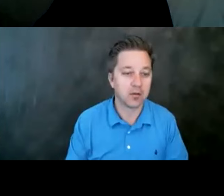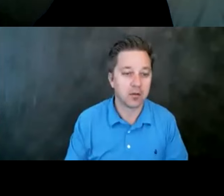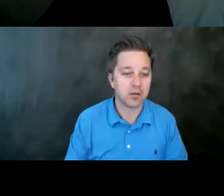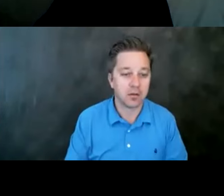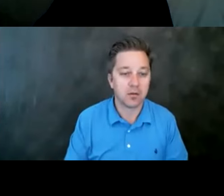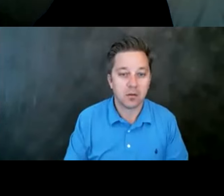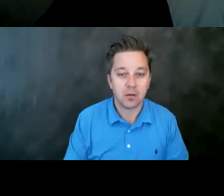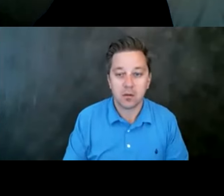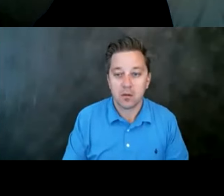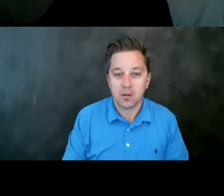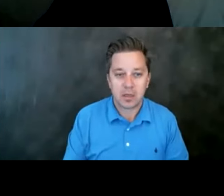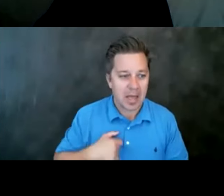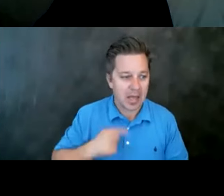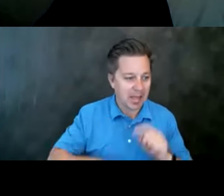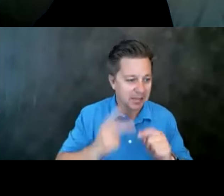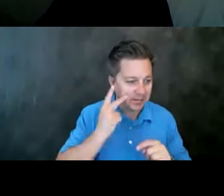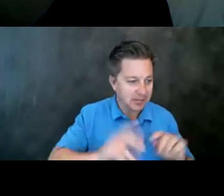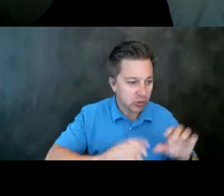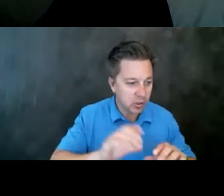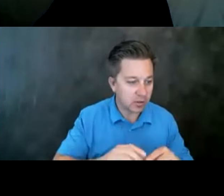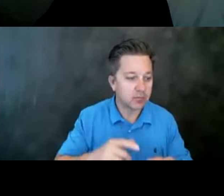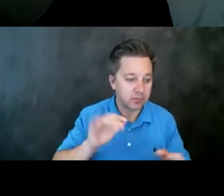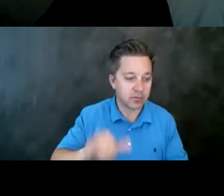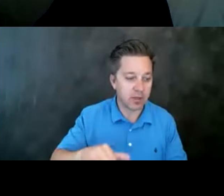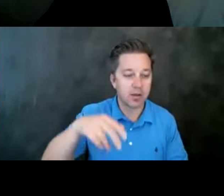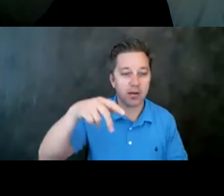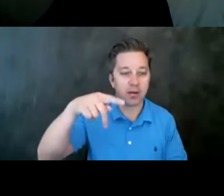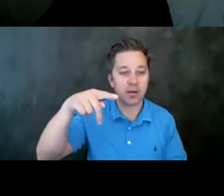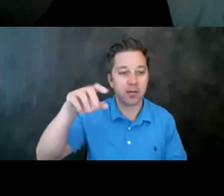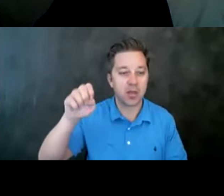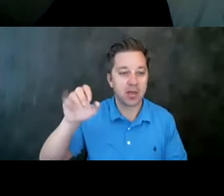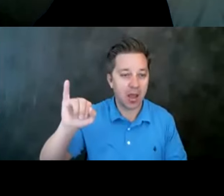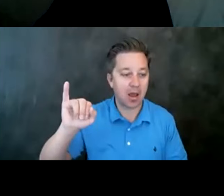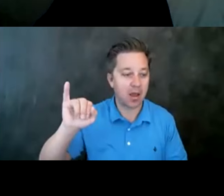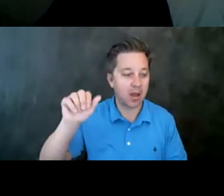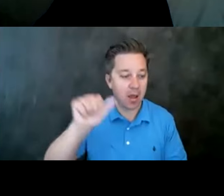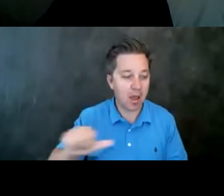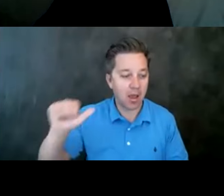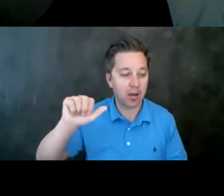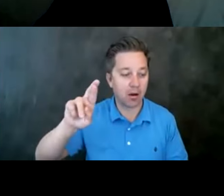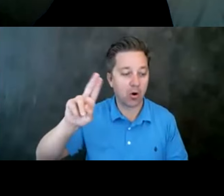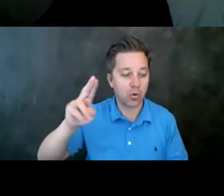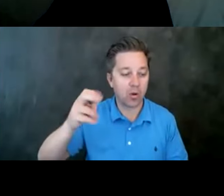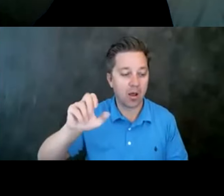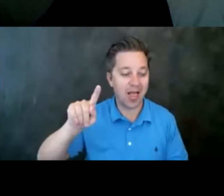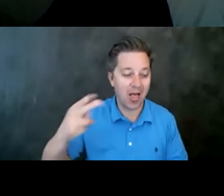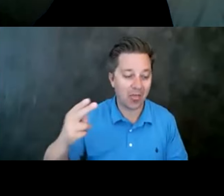And I can't see the chat. So if there are things popping up in the chat, if somebody wants to read them out for me or, um, Yeah, was trying to help you.